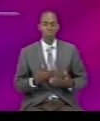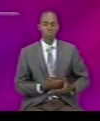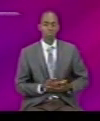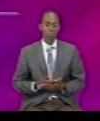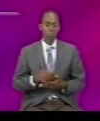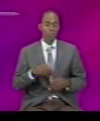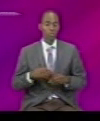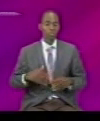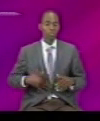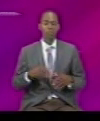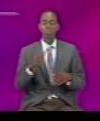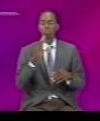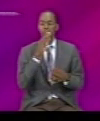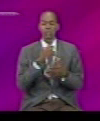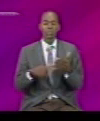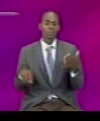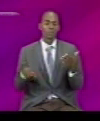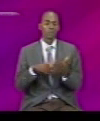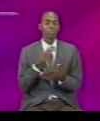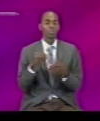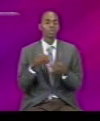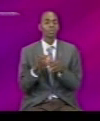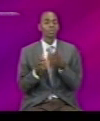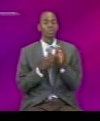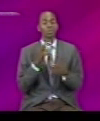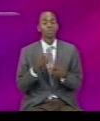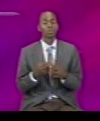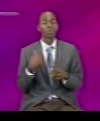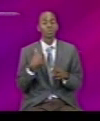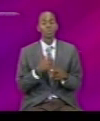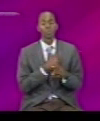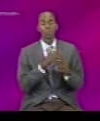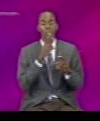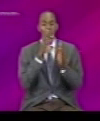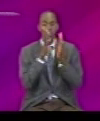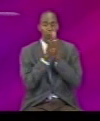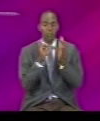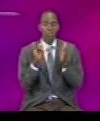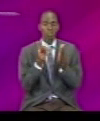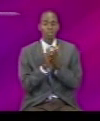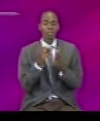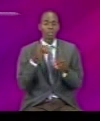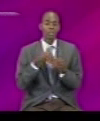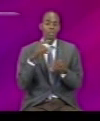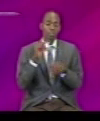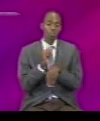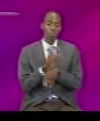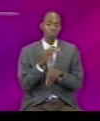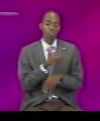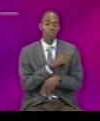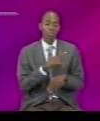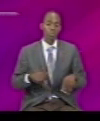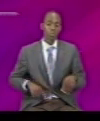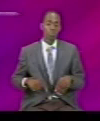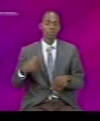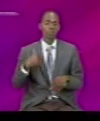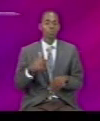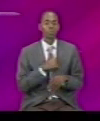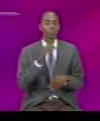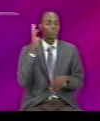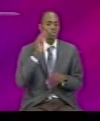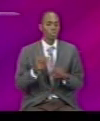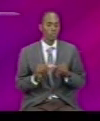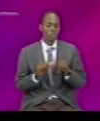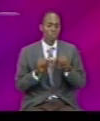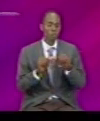name of Jesus. We are praying, O God, that in the work of the Lord, we shall remain profitable to that